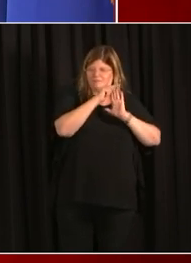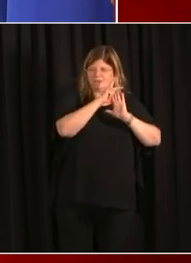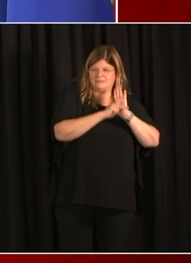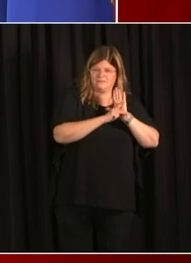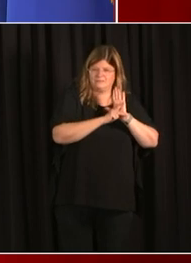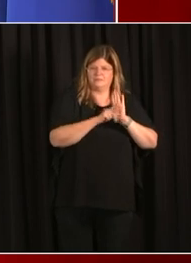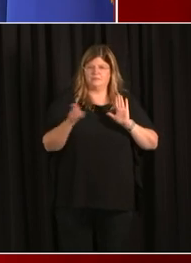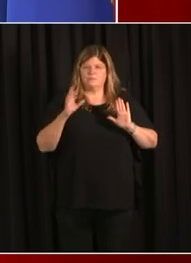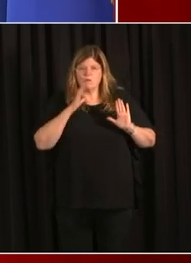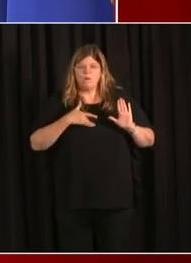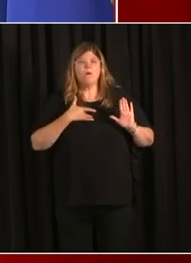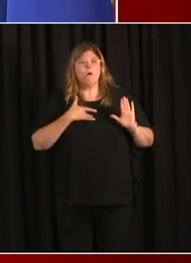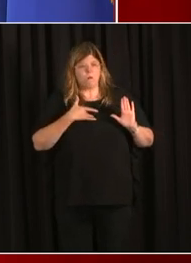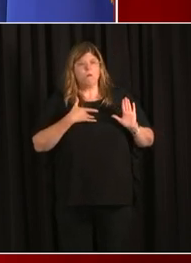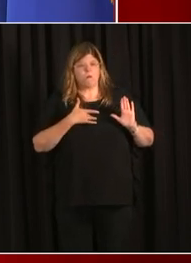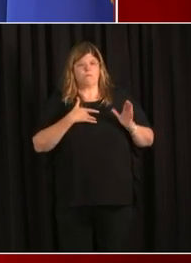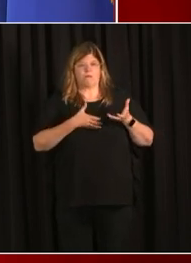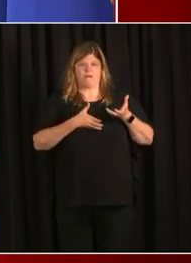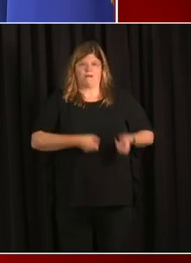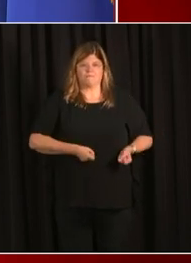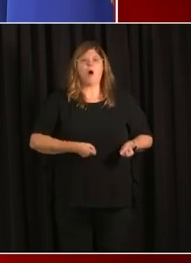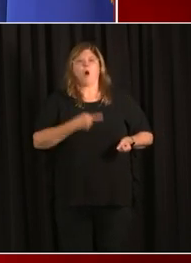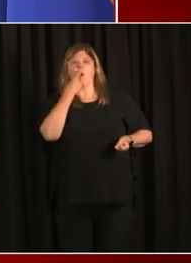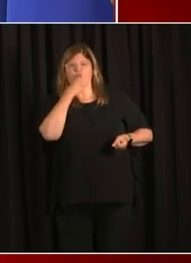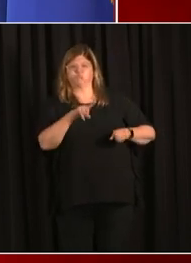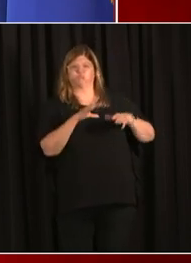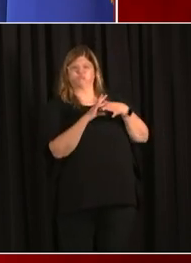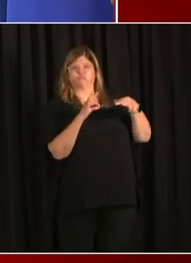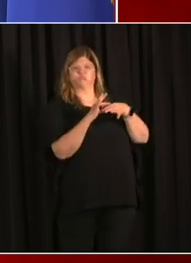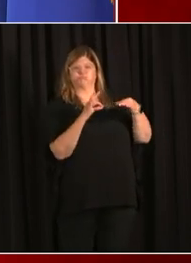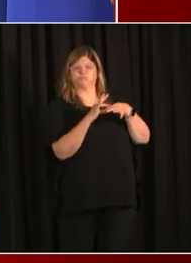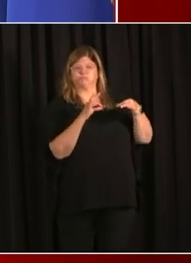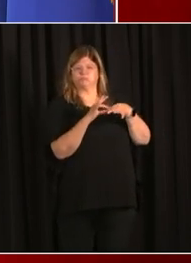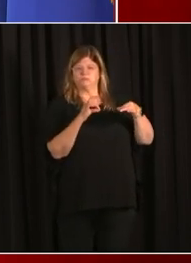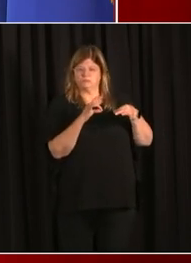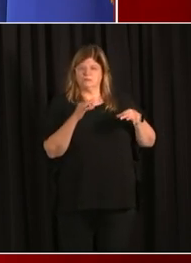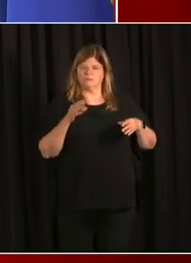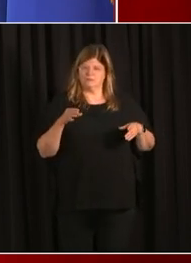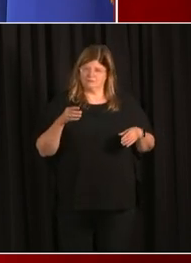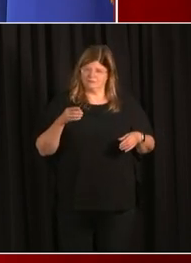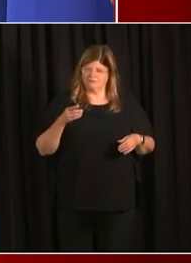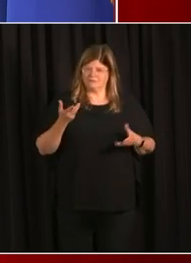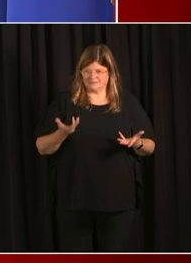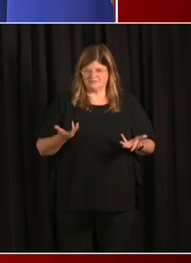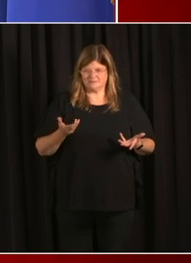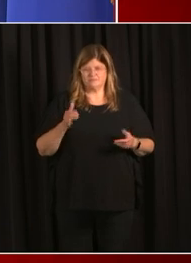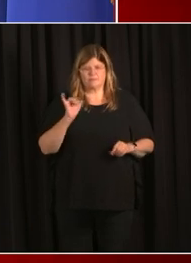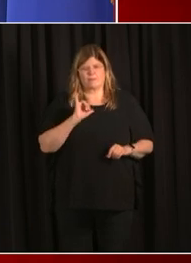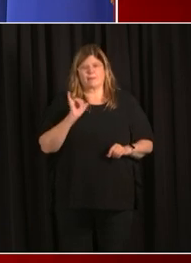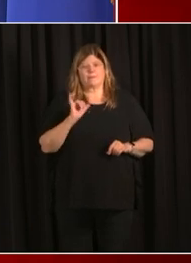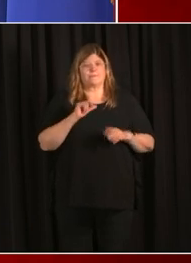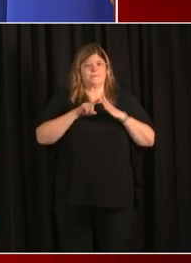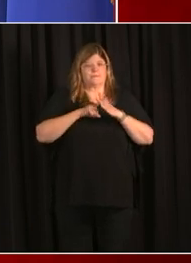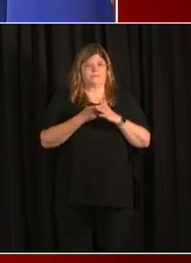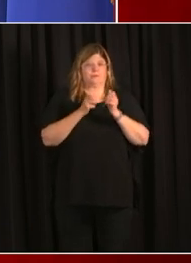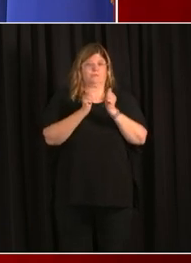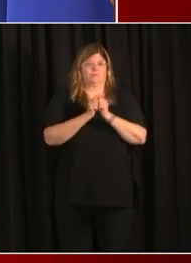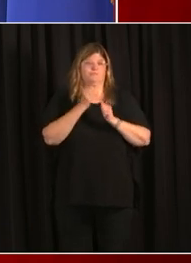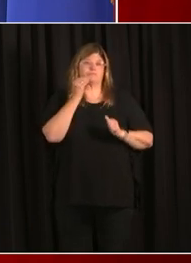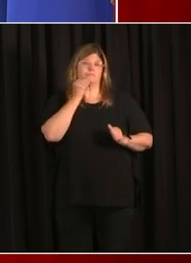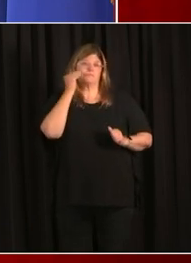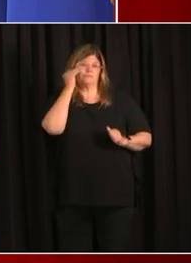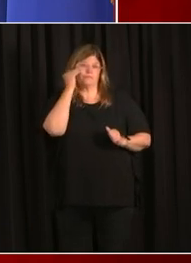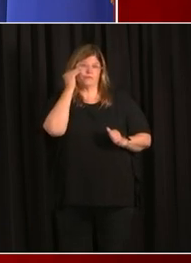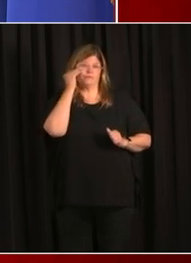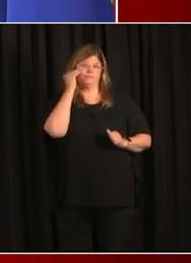build confidence and understand that their information won't be disclosed. We've also begun to do some home visits